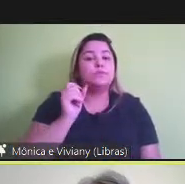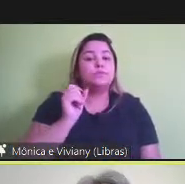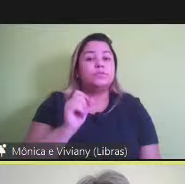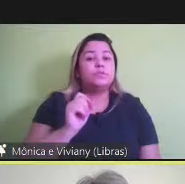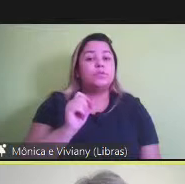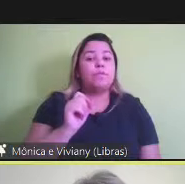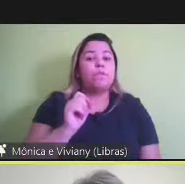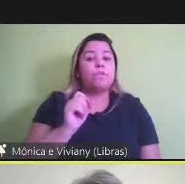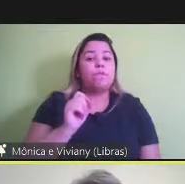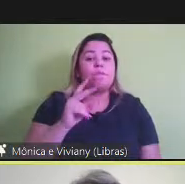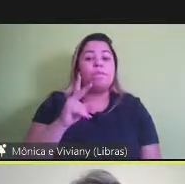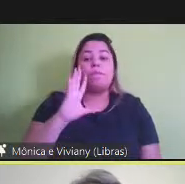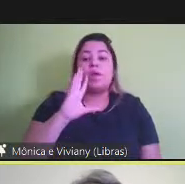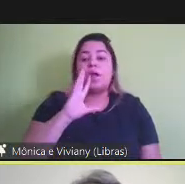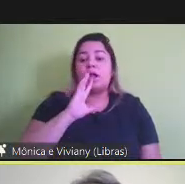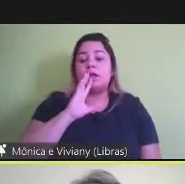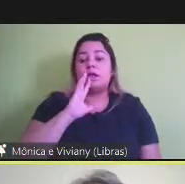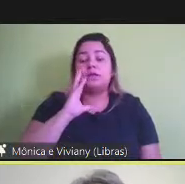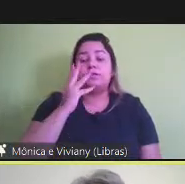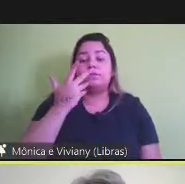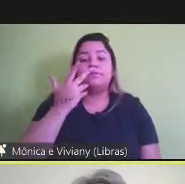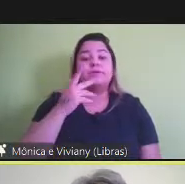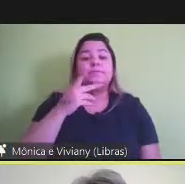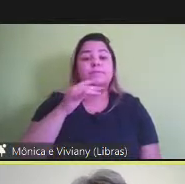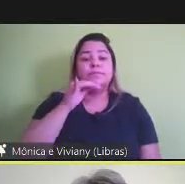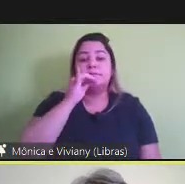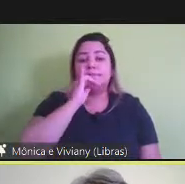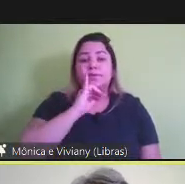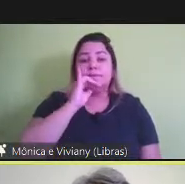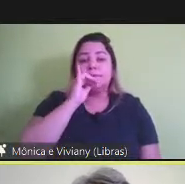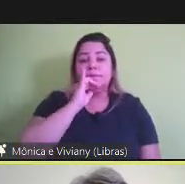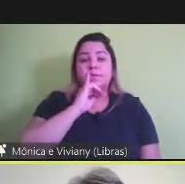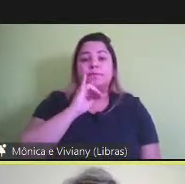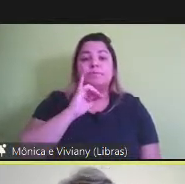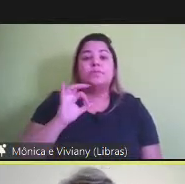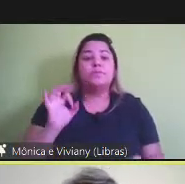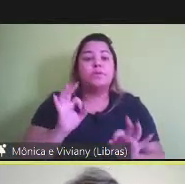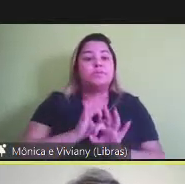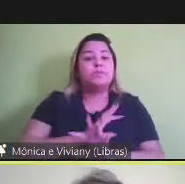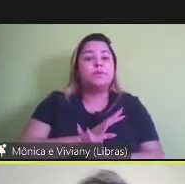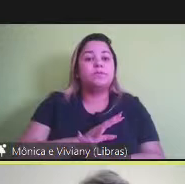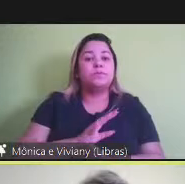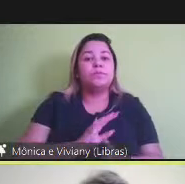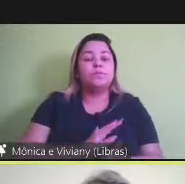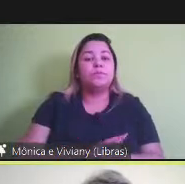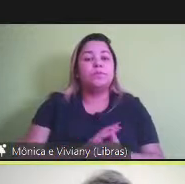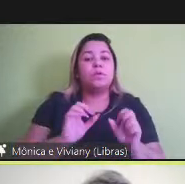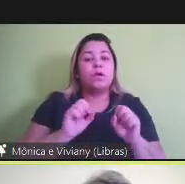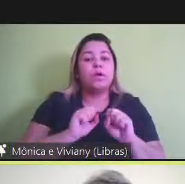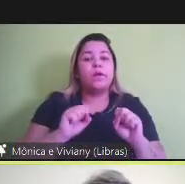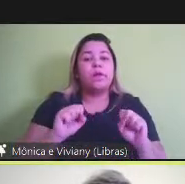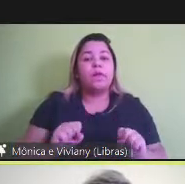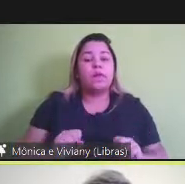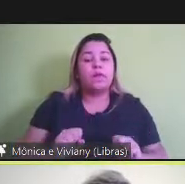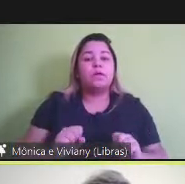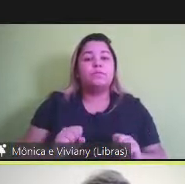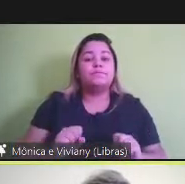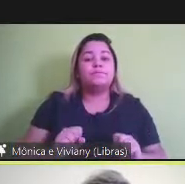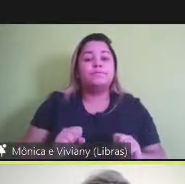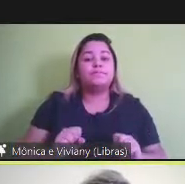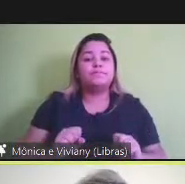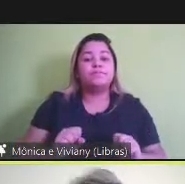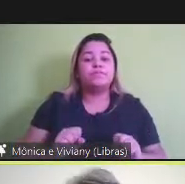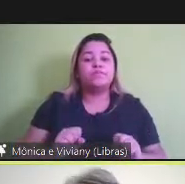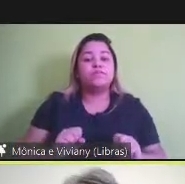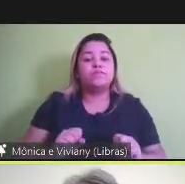and say what is going to be a solution for those problems. I'm going to provide an example here as the last